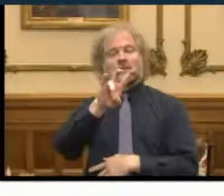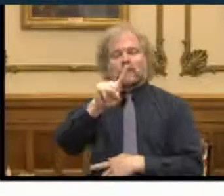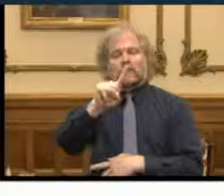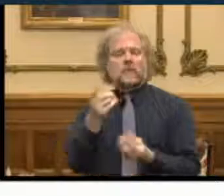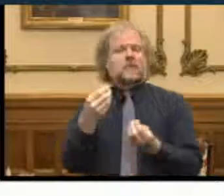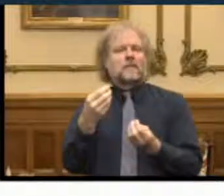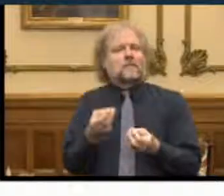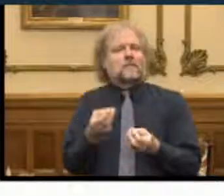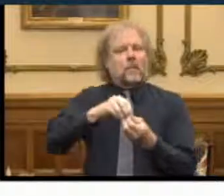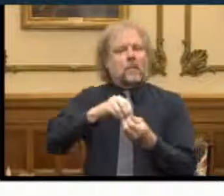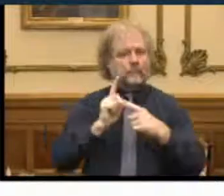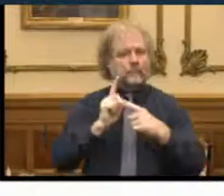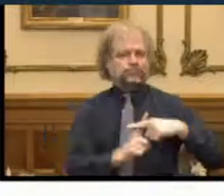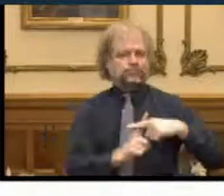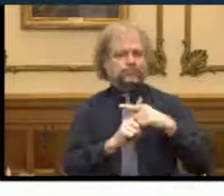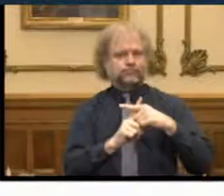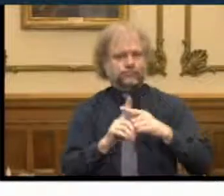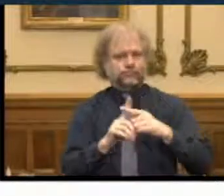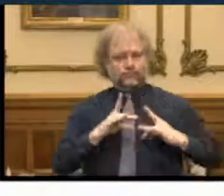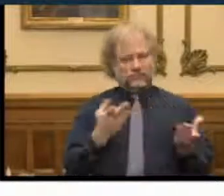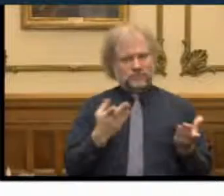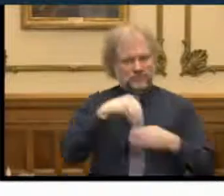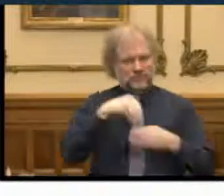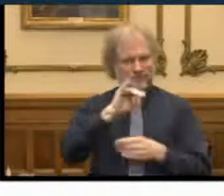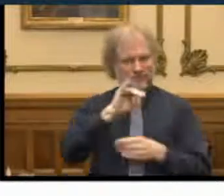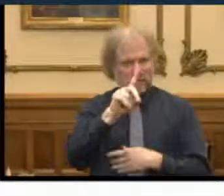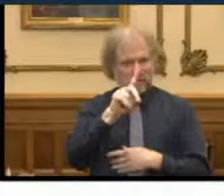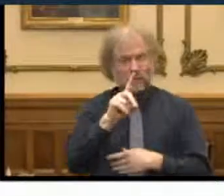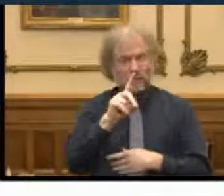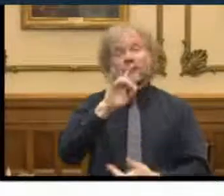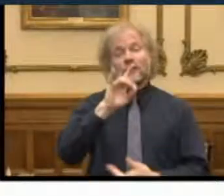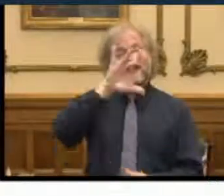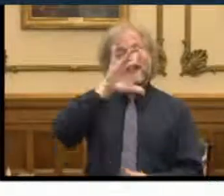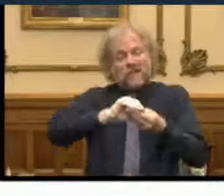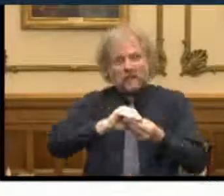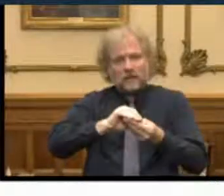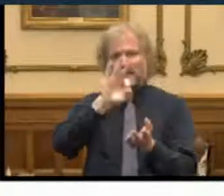additional cases of COVID-19 in Indiana, which brings to our total